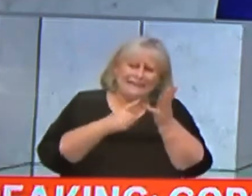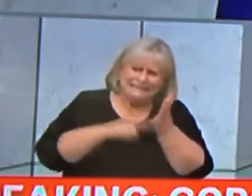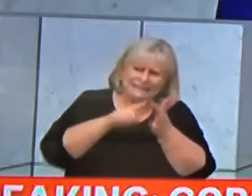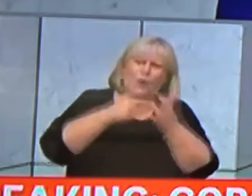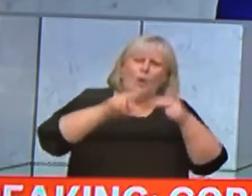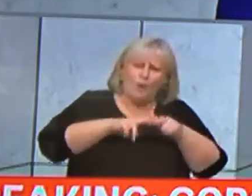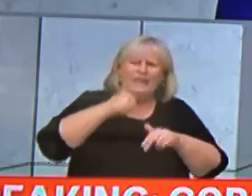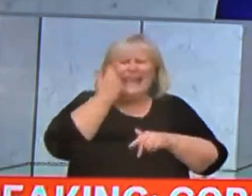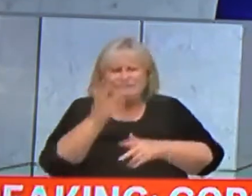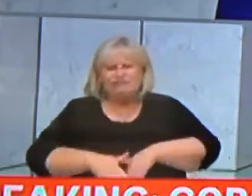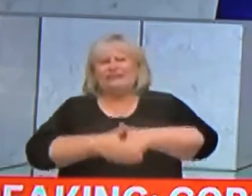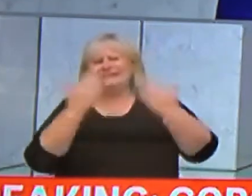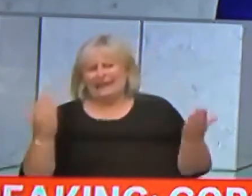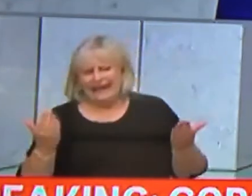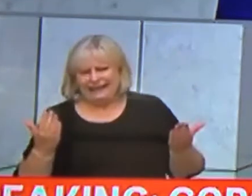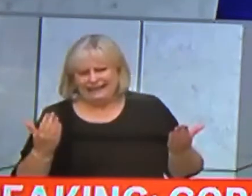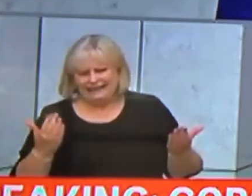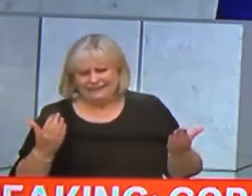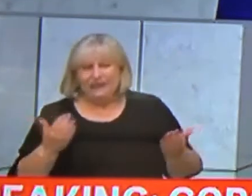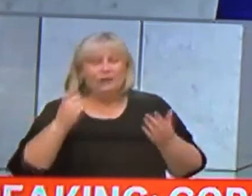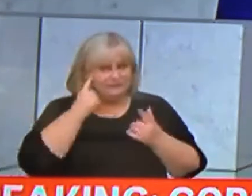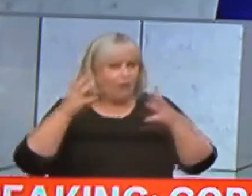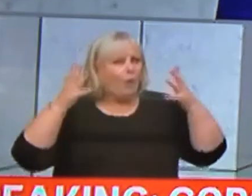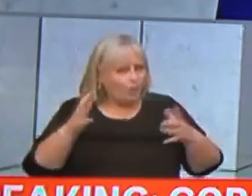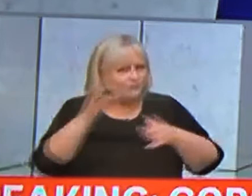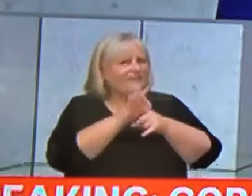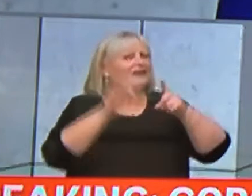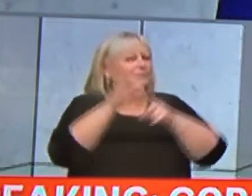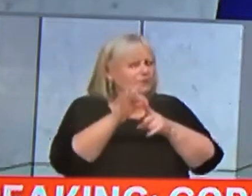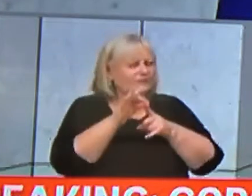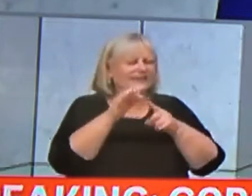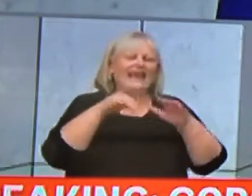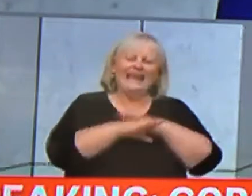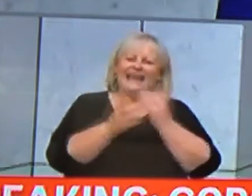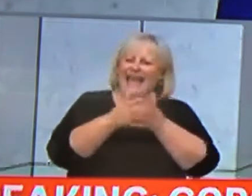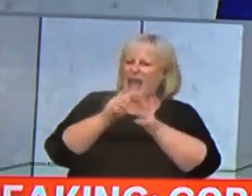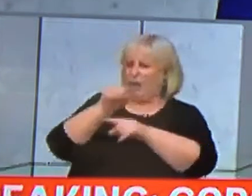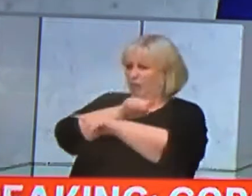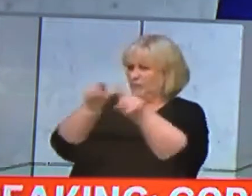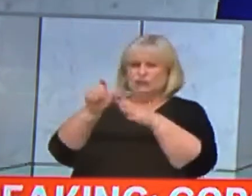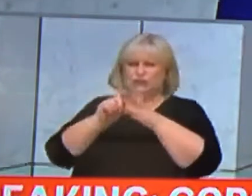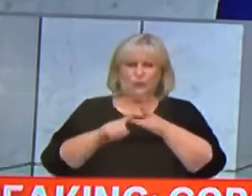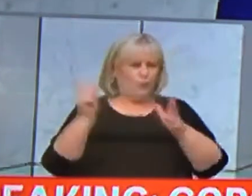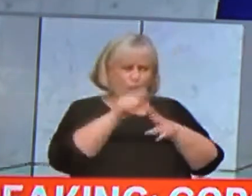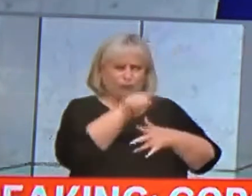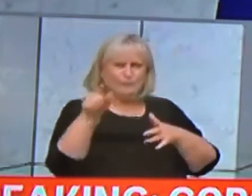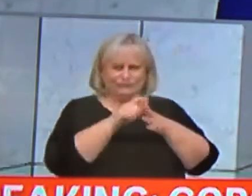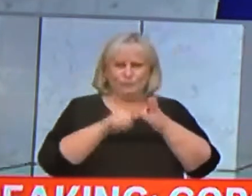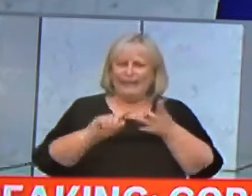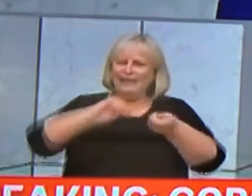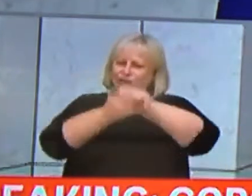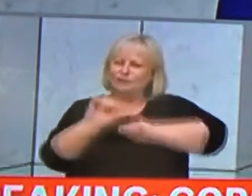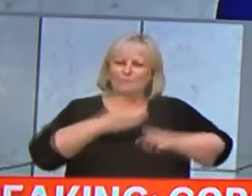said, we have seen dramatic improvements in the practices of everyday Australians. But